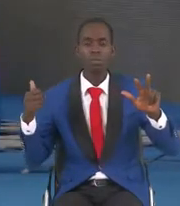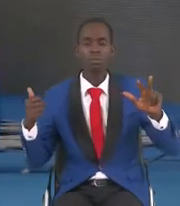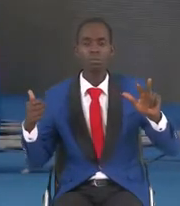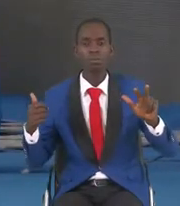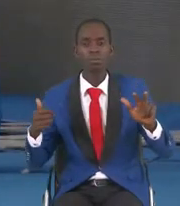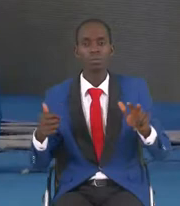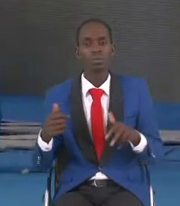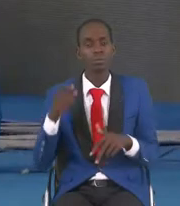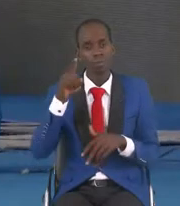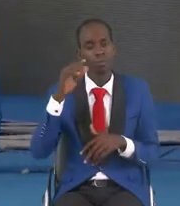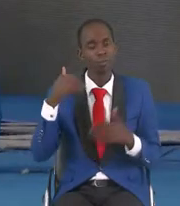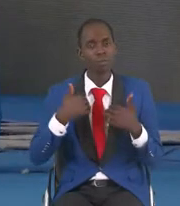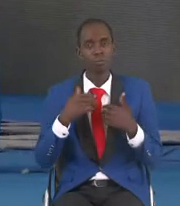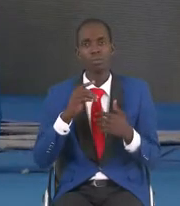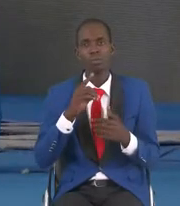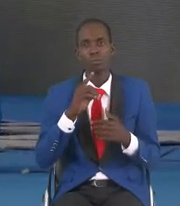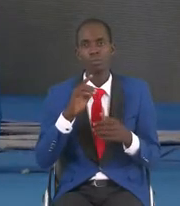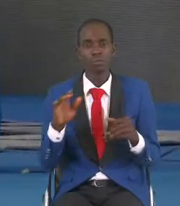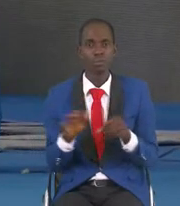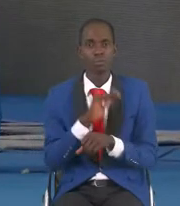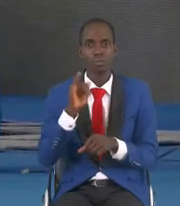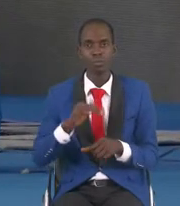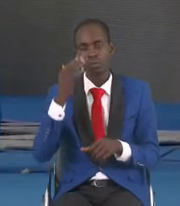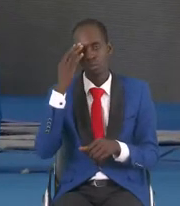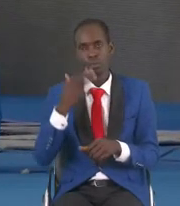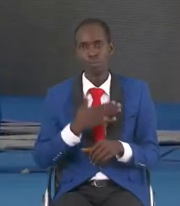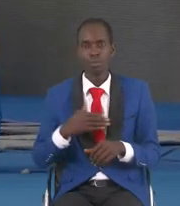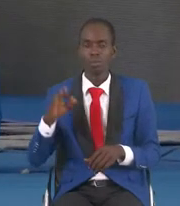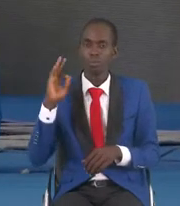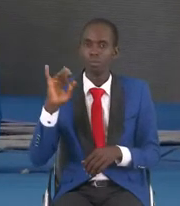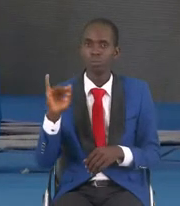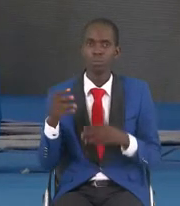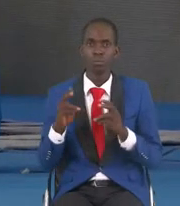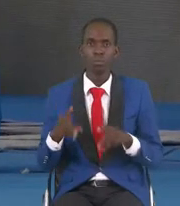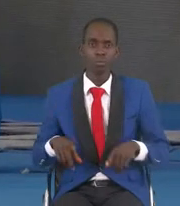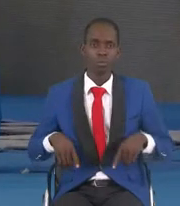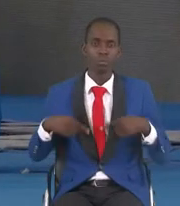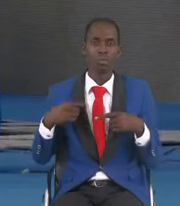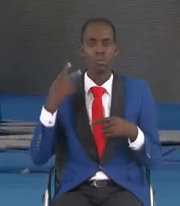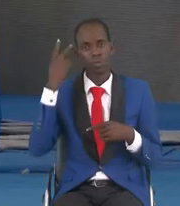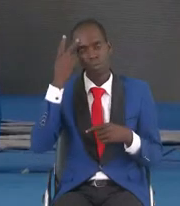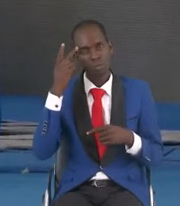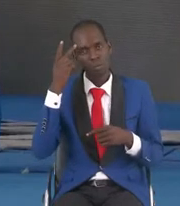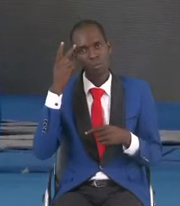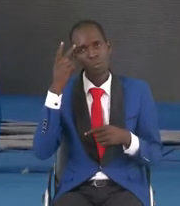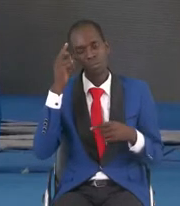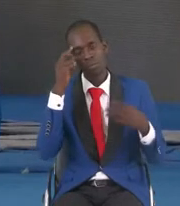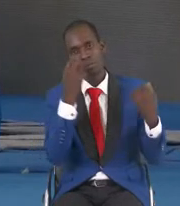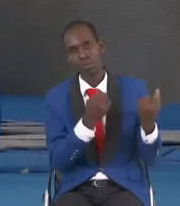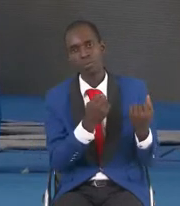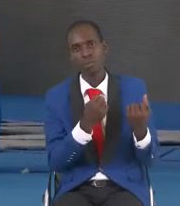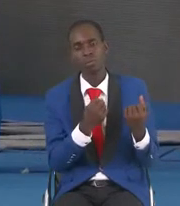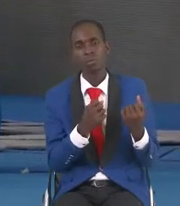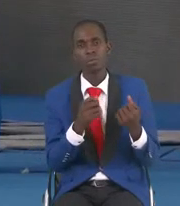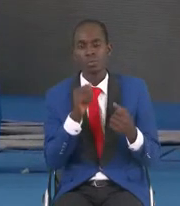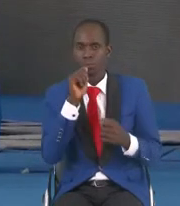known, my doctrine, manner of life, purpose, faith, long suffering,